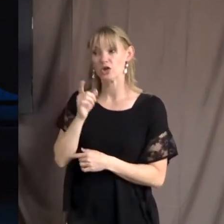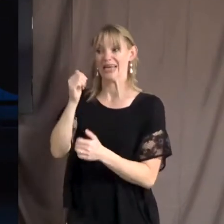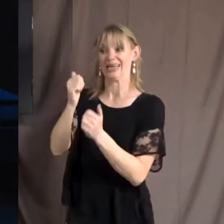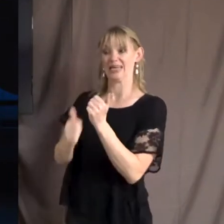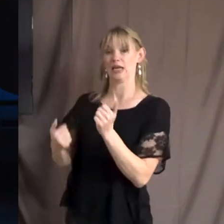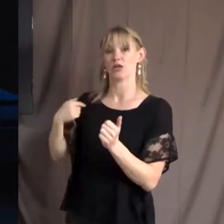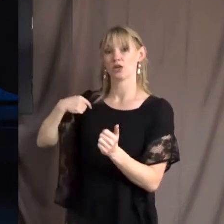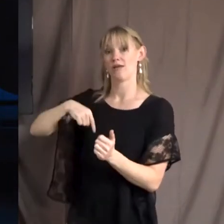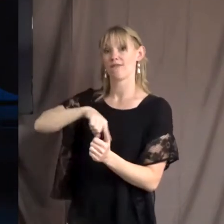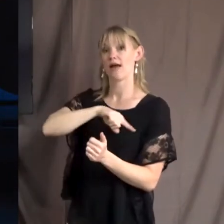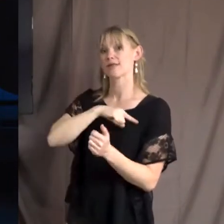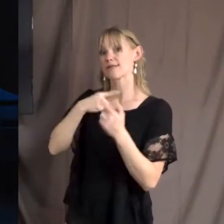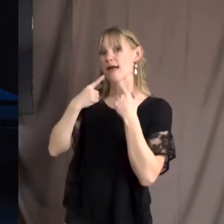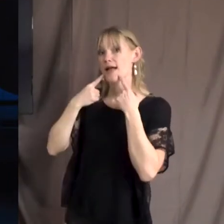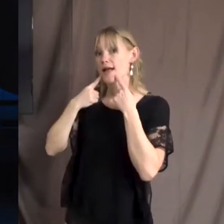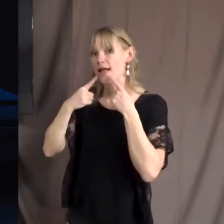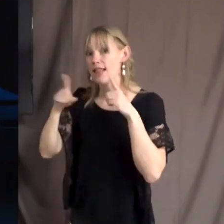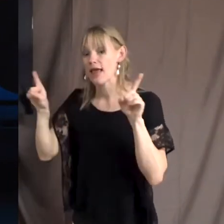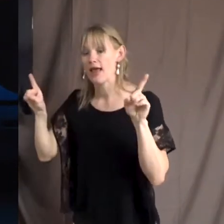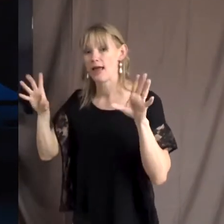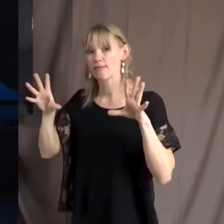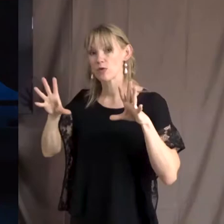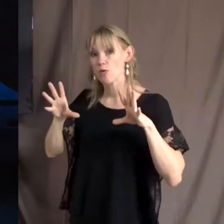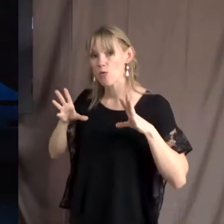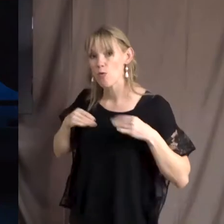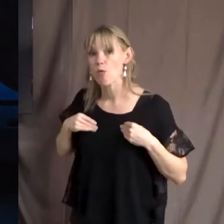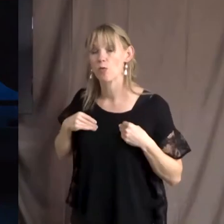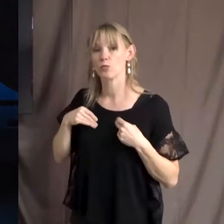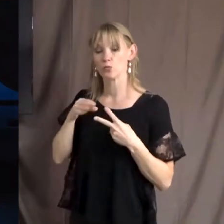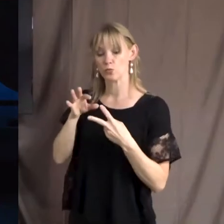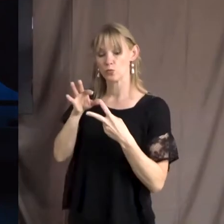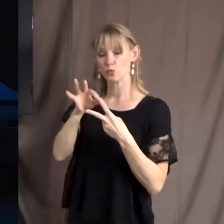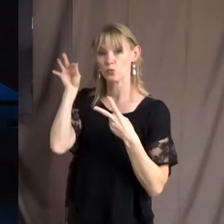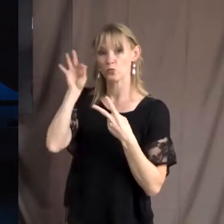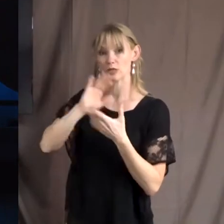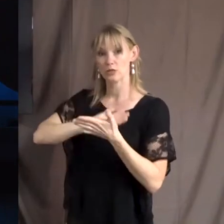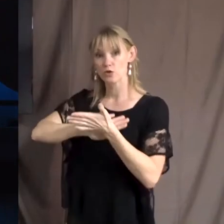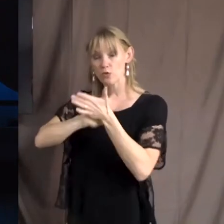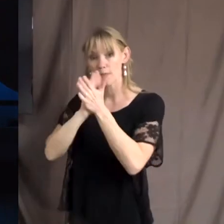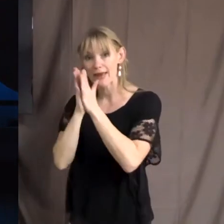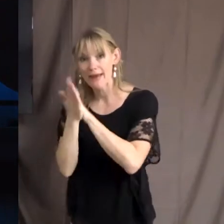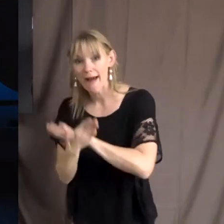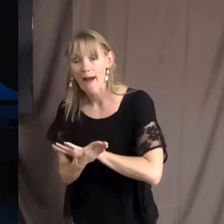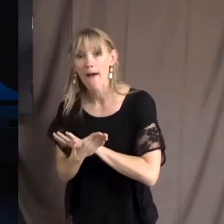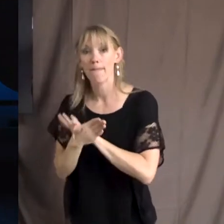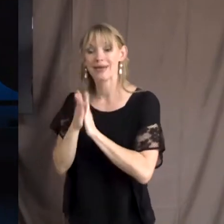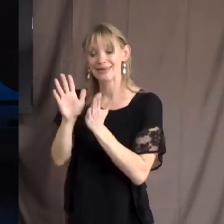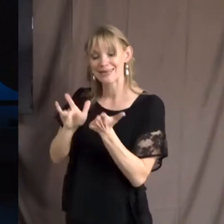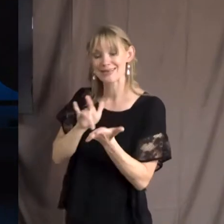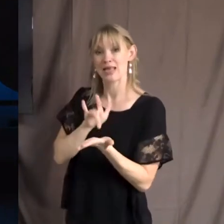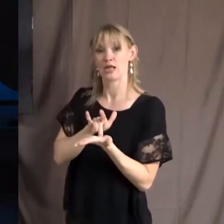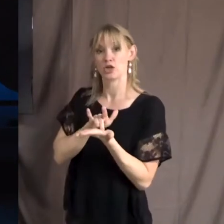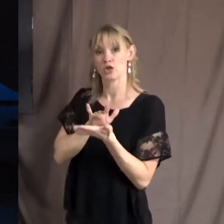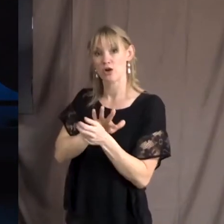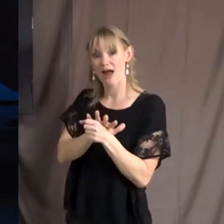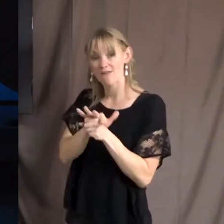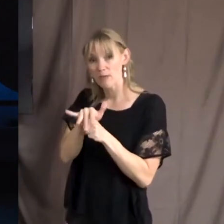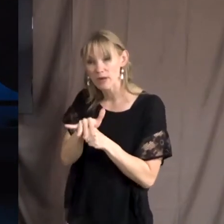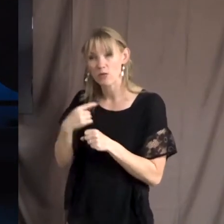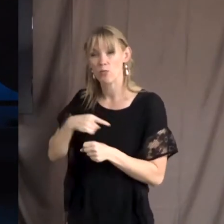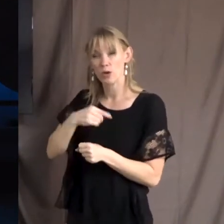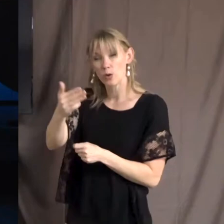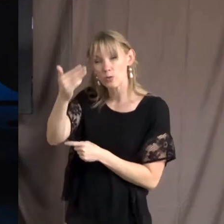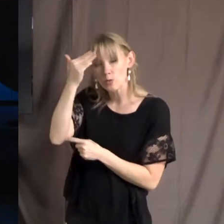us claims and owns and chooses to become a center of abundance where we know the